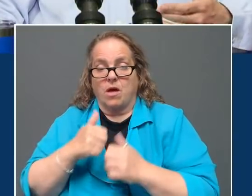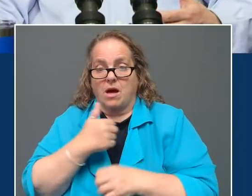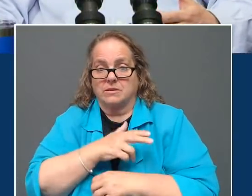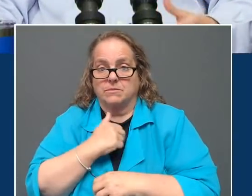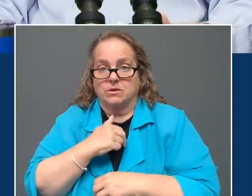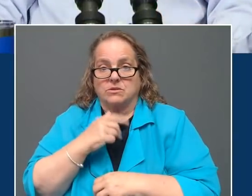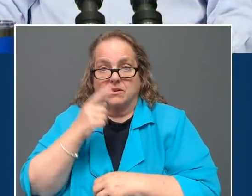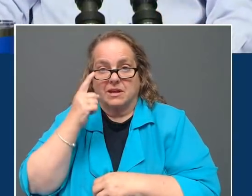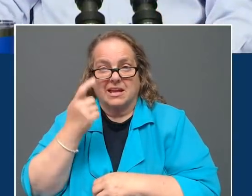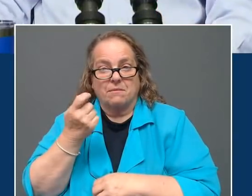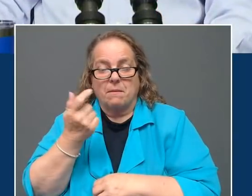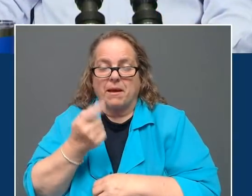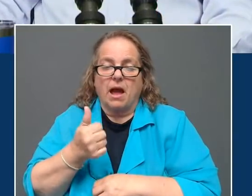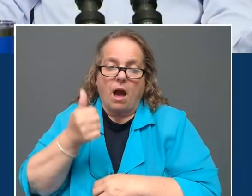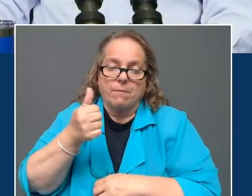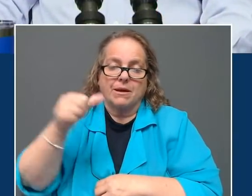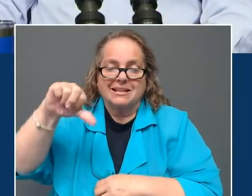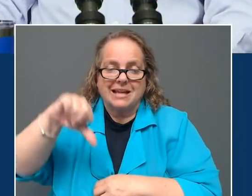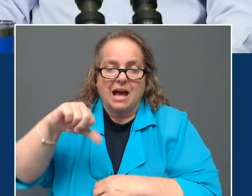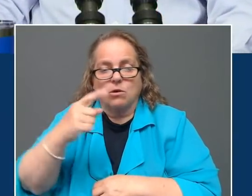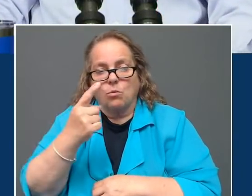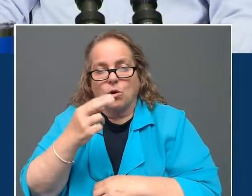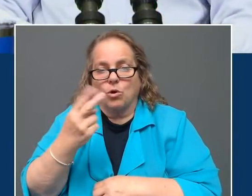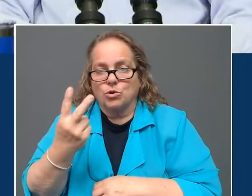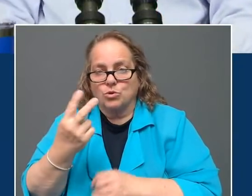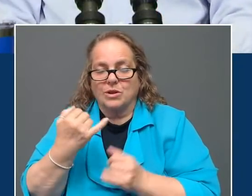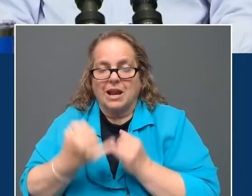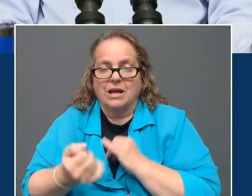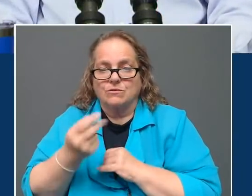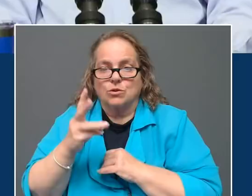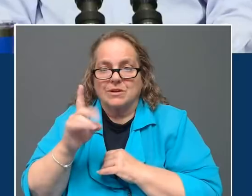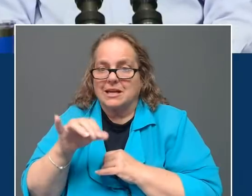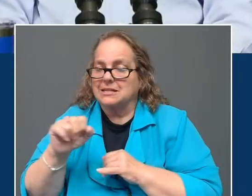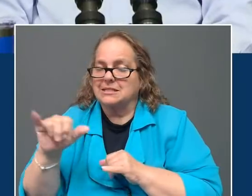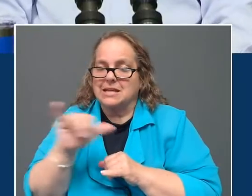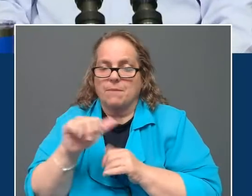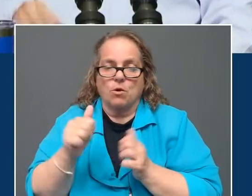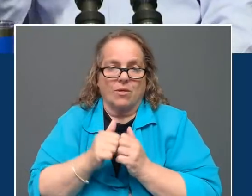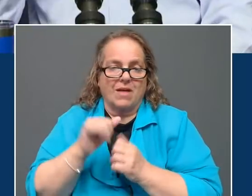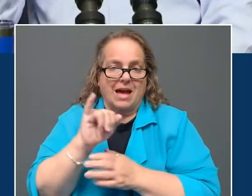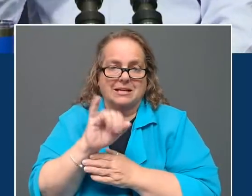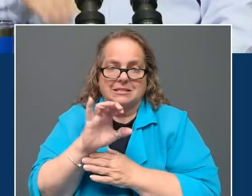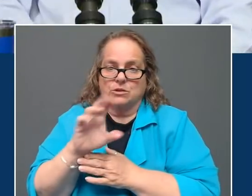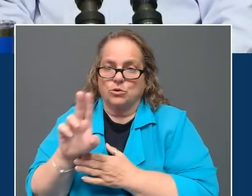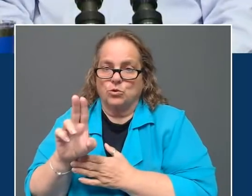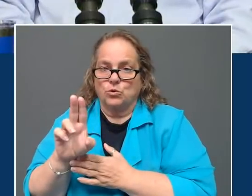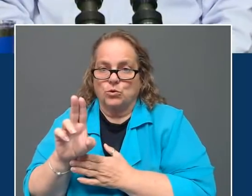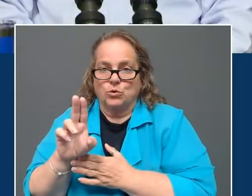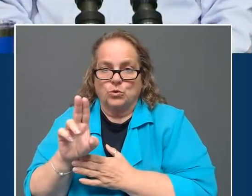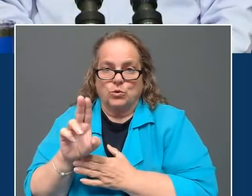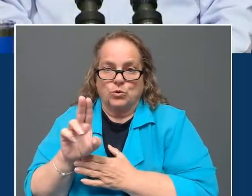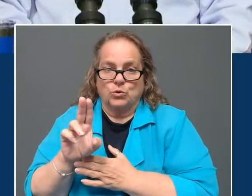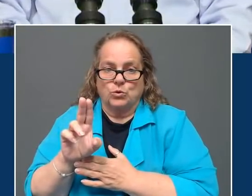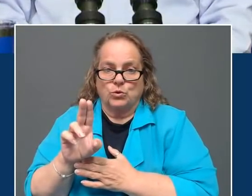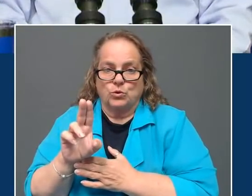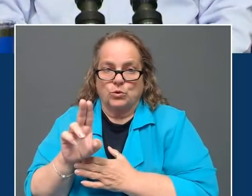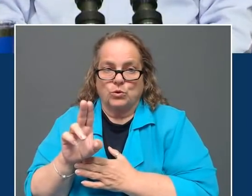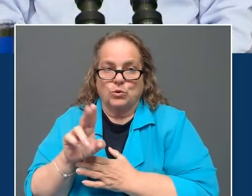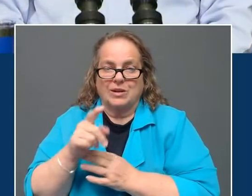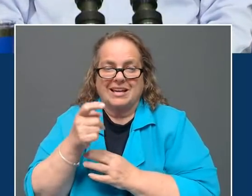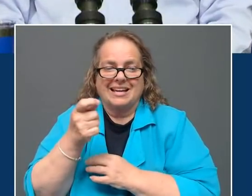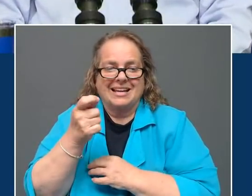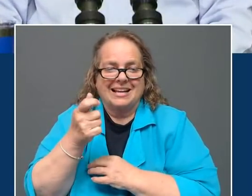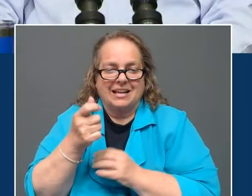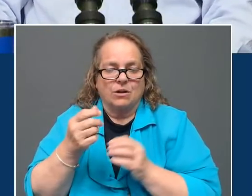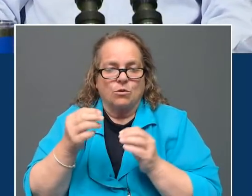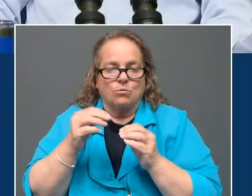down 1 or 2 the last couple days. Same thing in the ICU, which as you'll see, has a little more